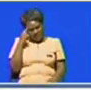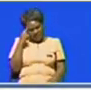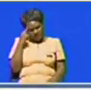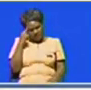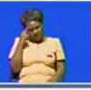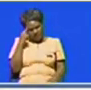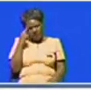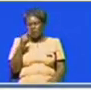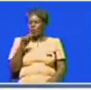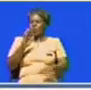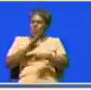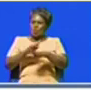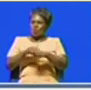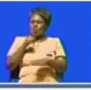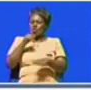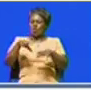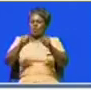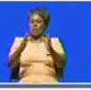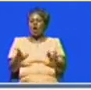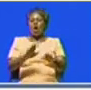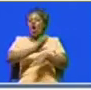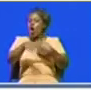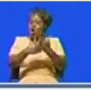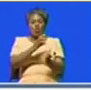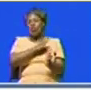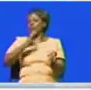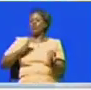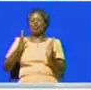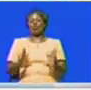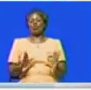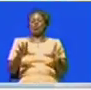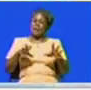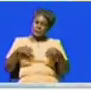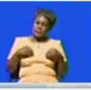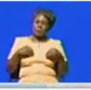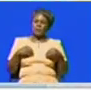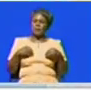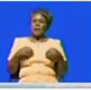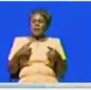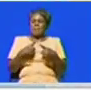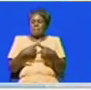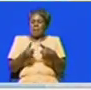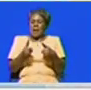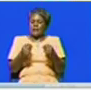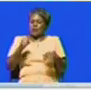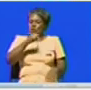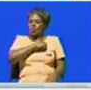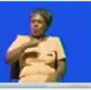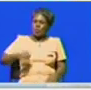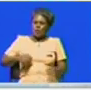I think that it is in order, not just for Chebukati, but for all the commissioners to take political responsibility. Uh-huh. But the finding by the Supreme